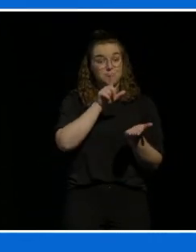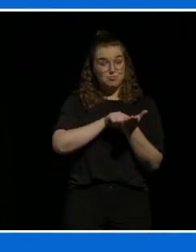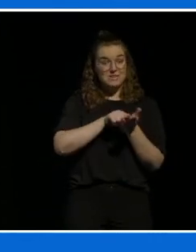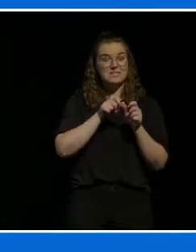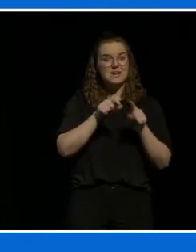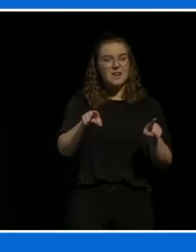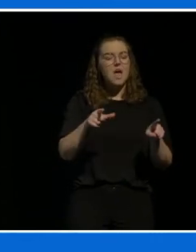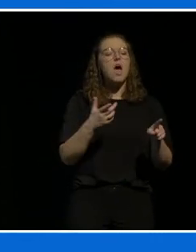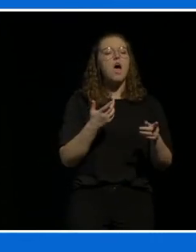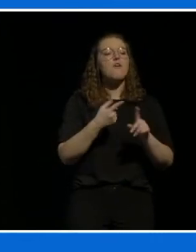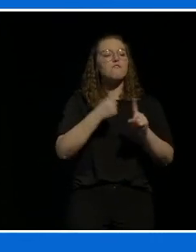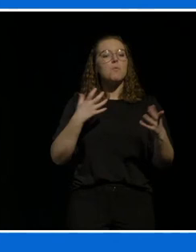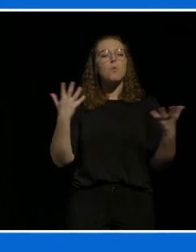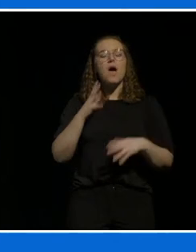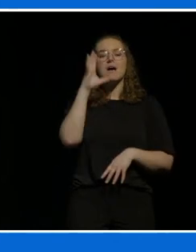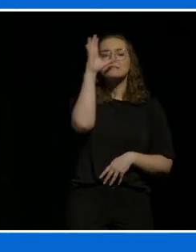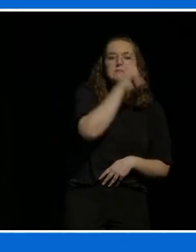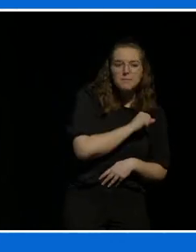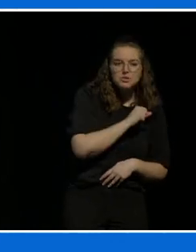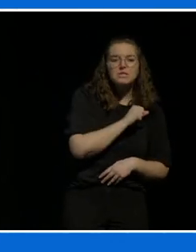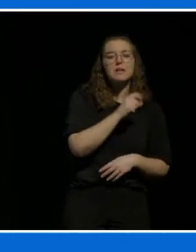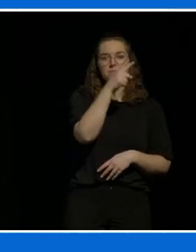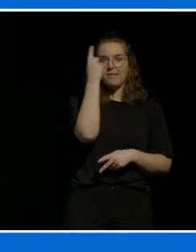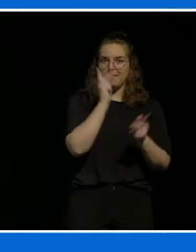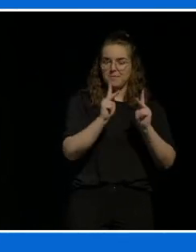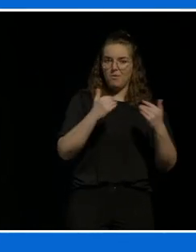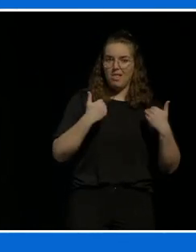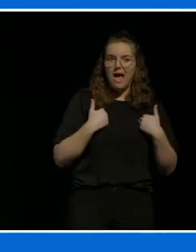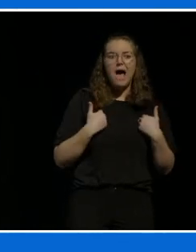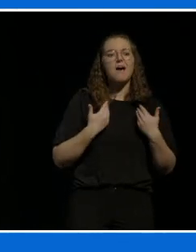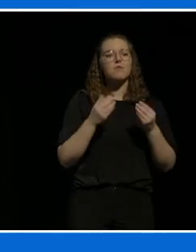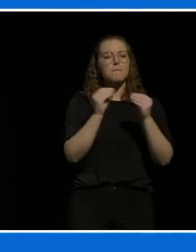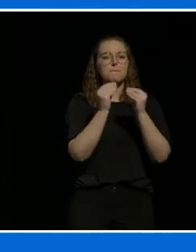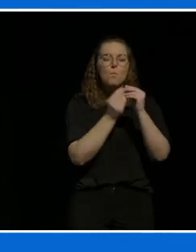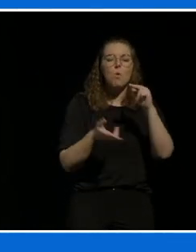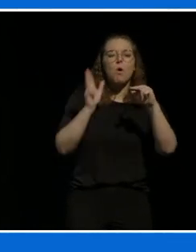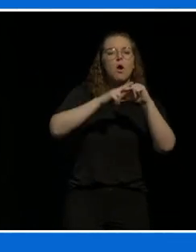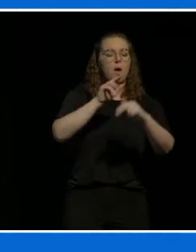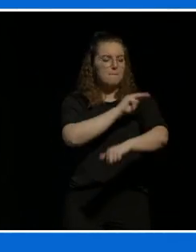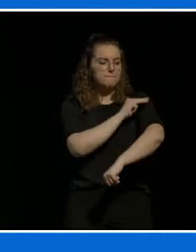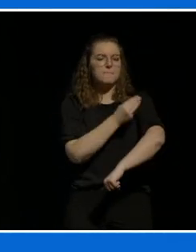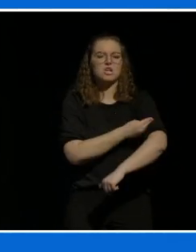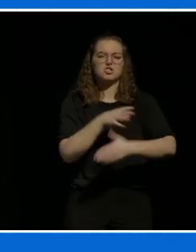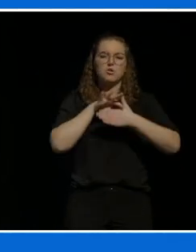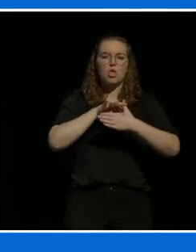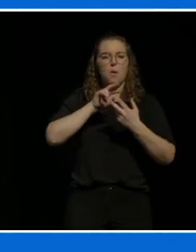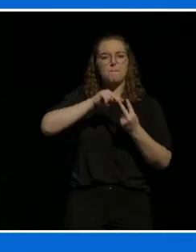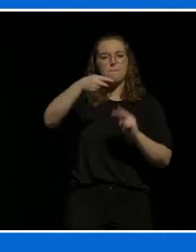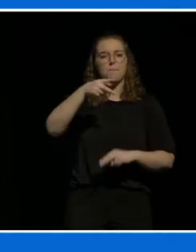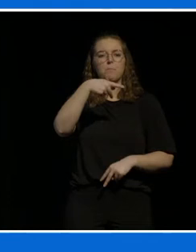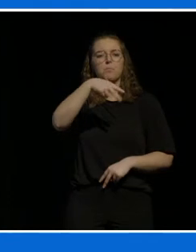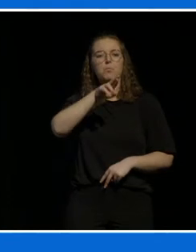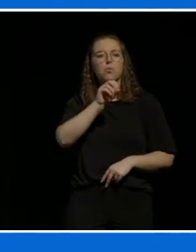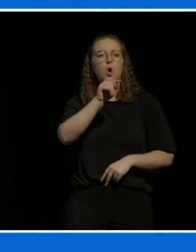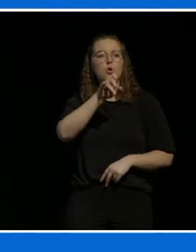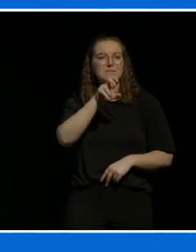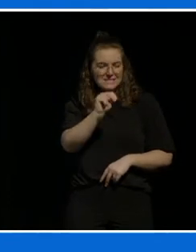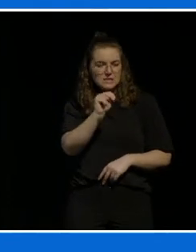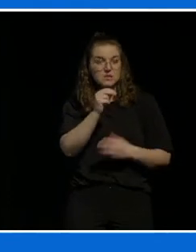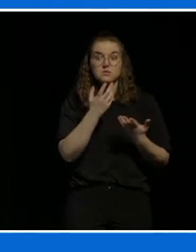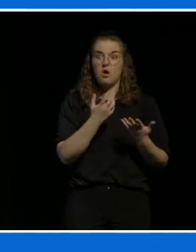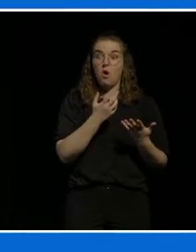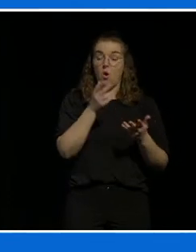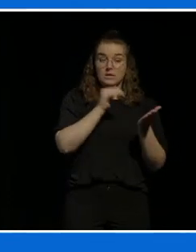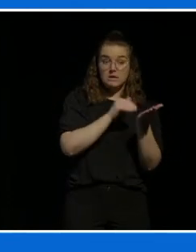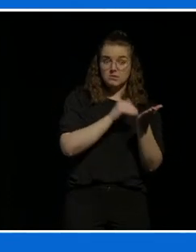black individuals have higher levels of what's called creatinine. It's a muscle waste protein. A breakdown. And so they were making an assumption that black people have